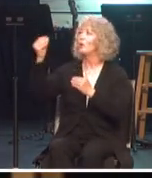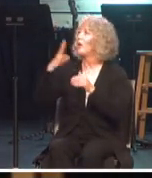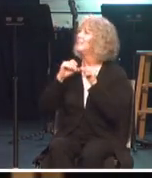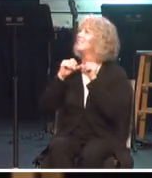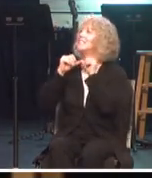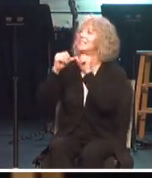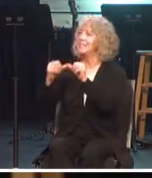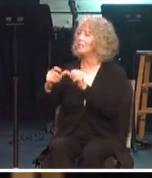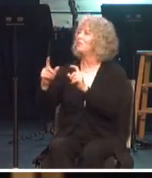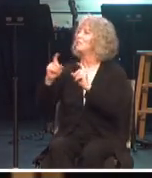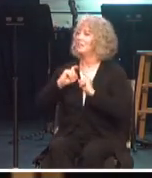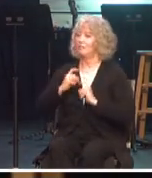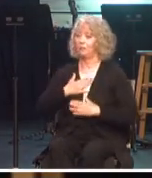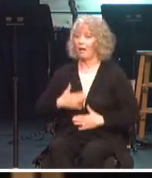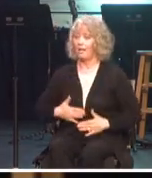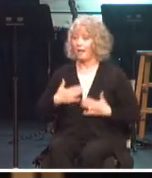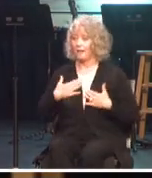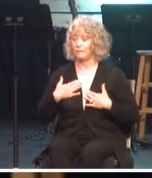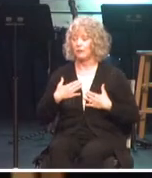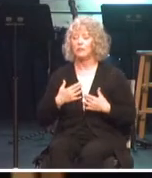Let me conclude with this.